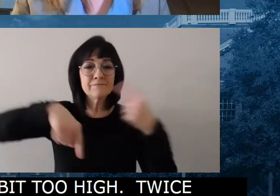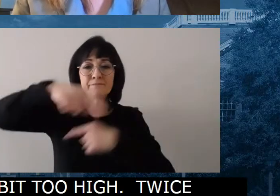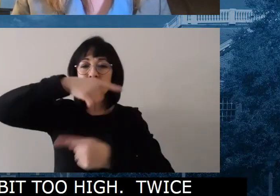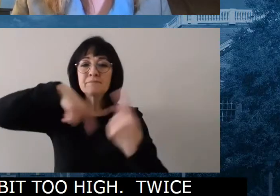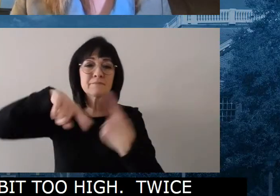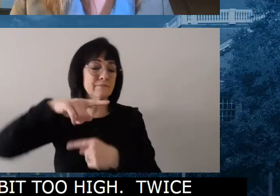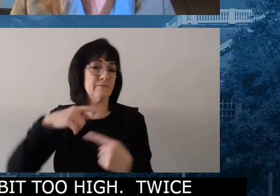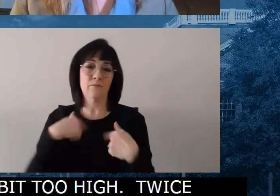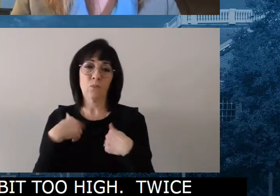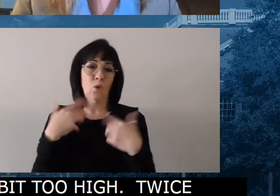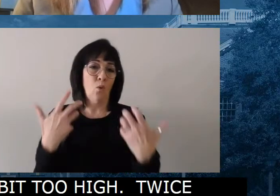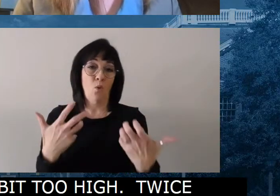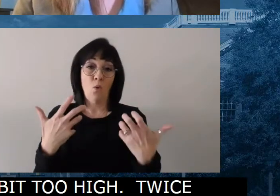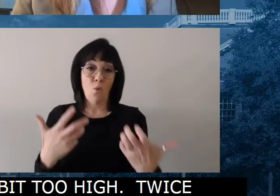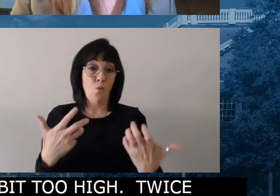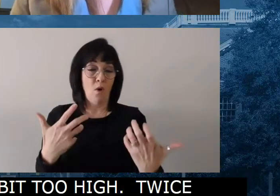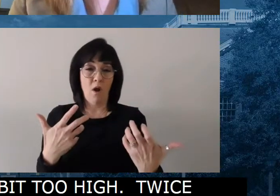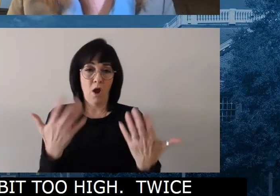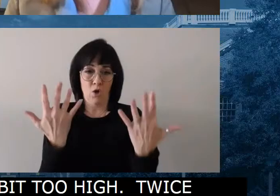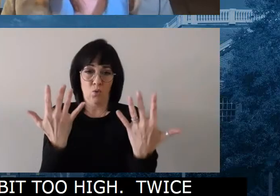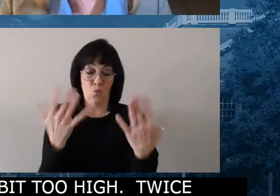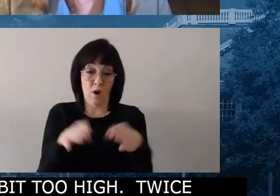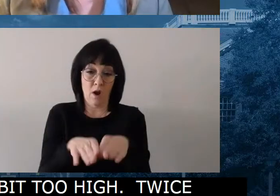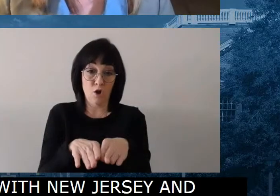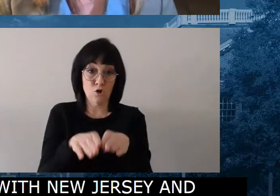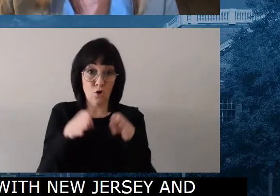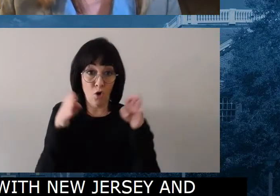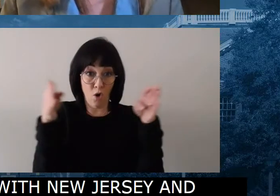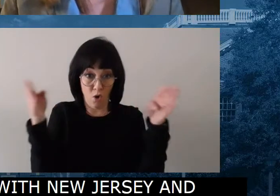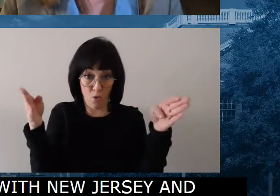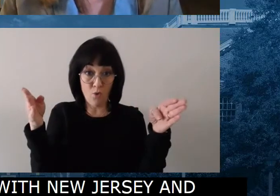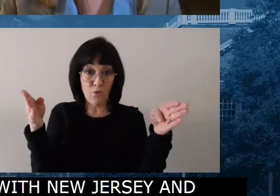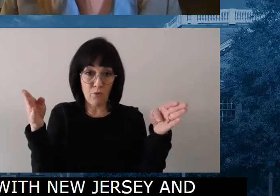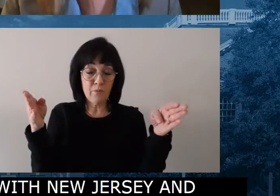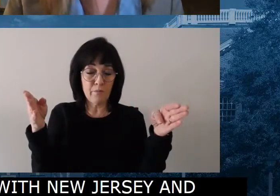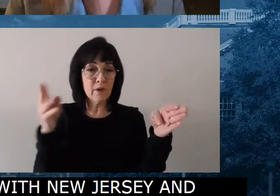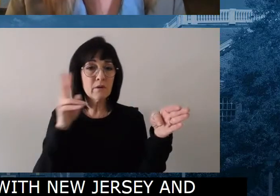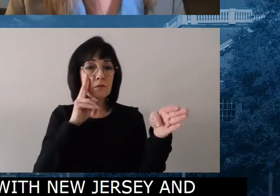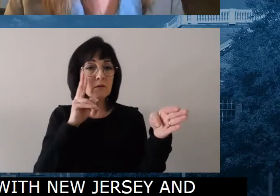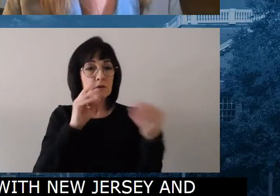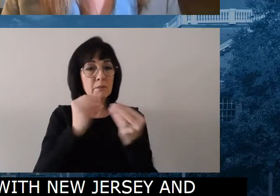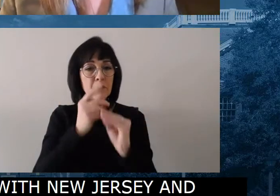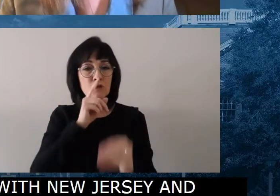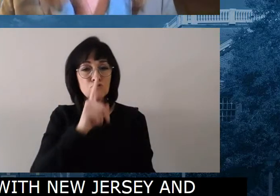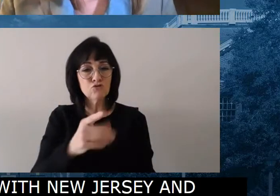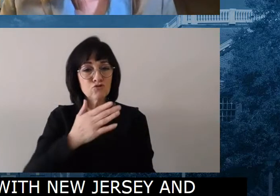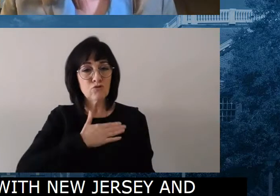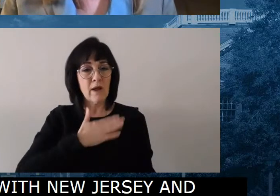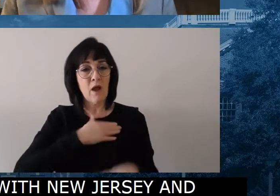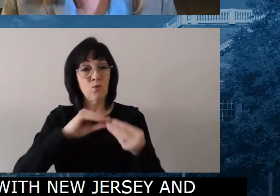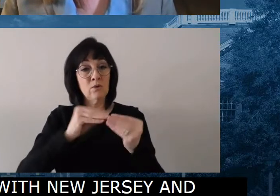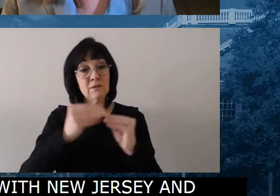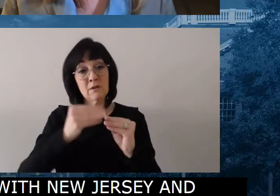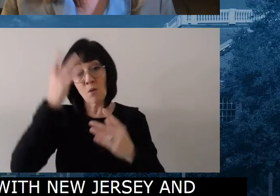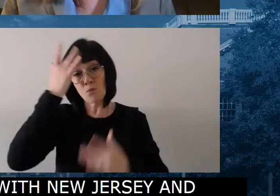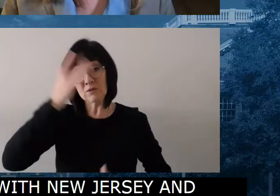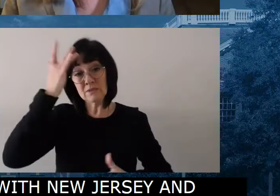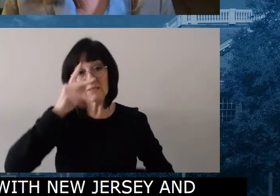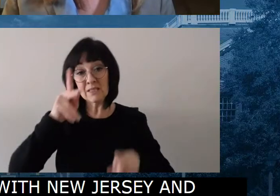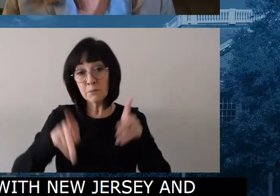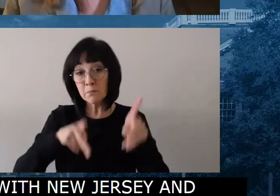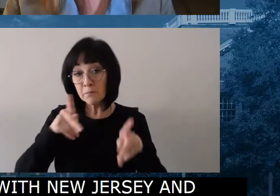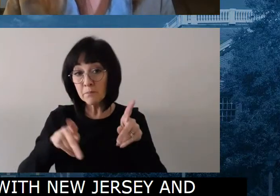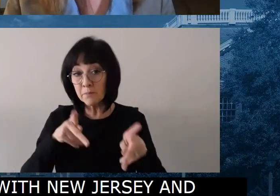gradually reopen. That was one of the things that Dr. Fauci said on the White House call this morning is make sure you have